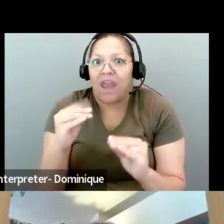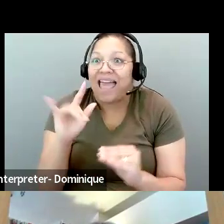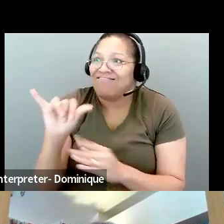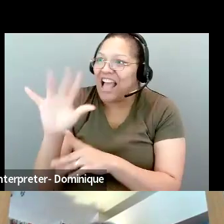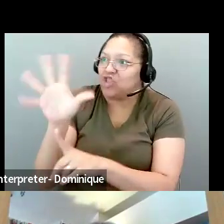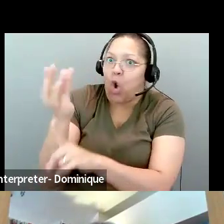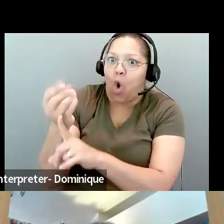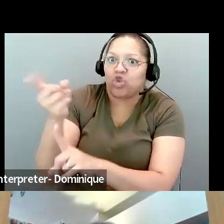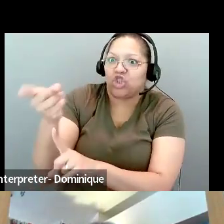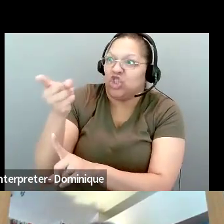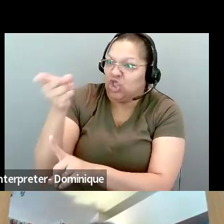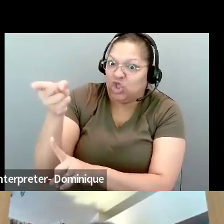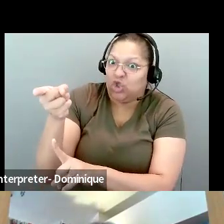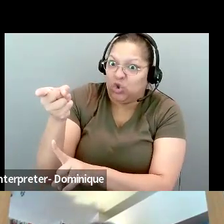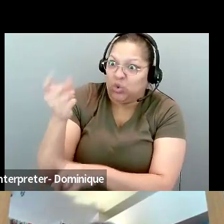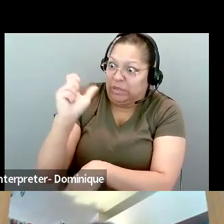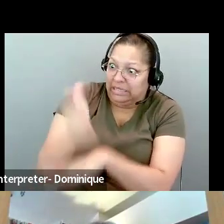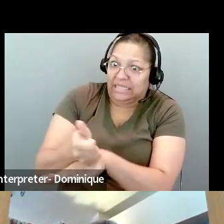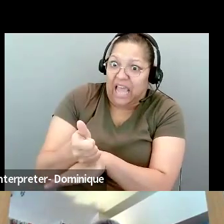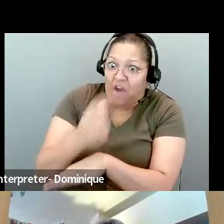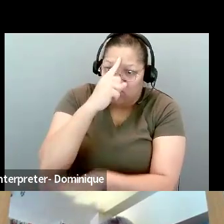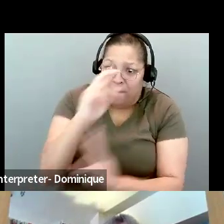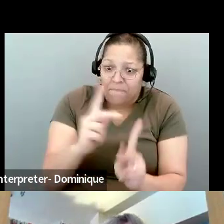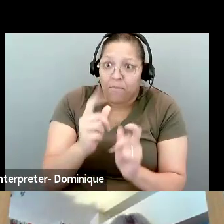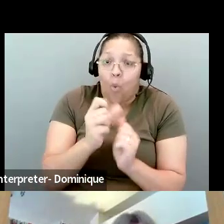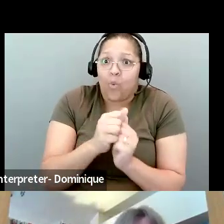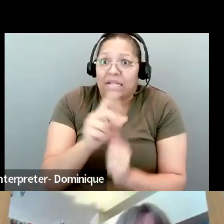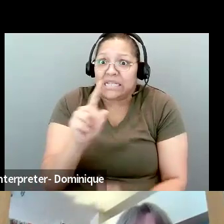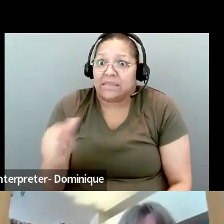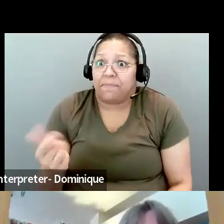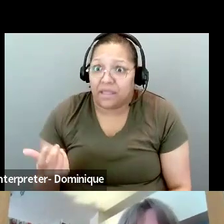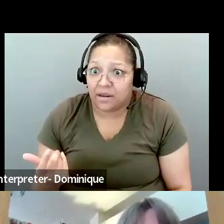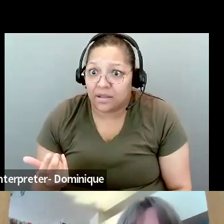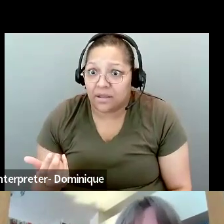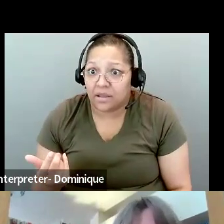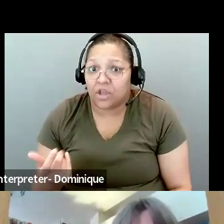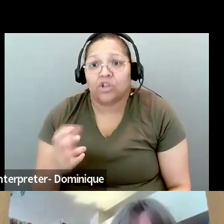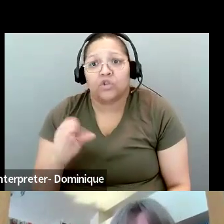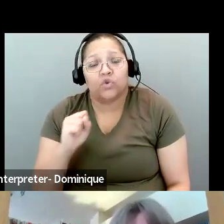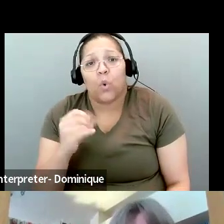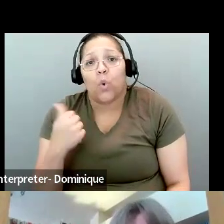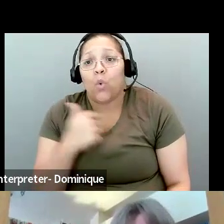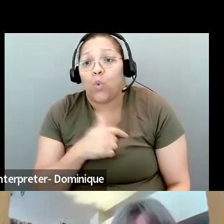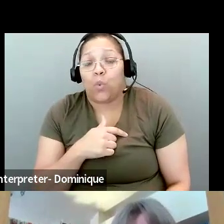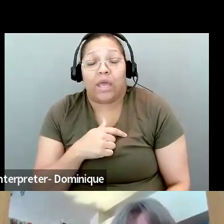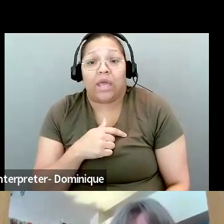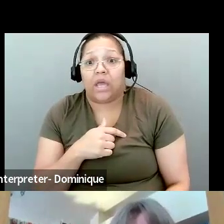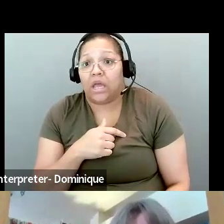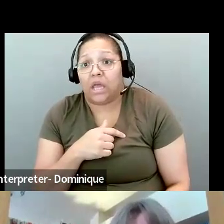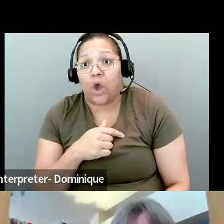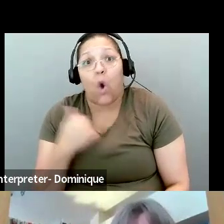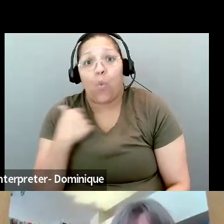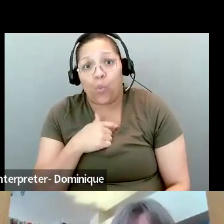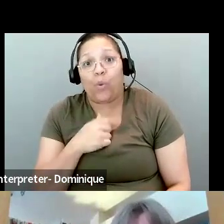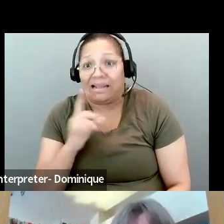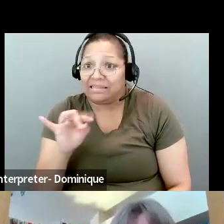have made for people with disabilities. And so what we've been trying, and we had